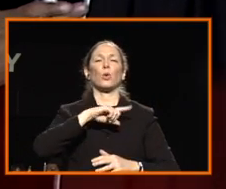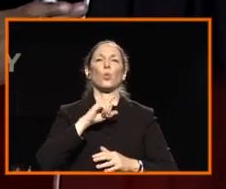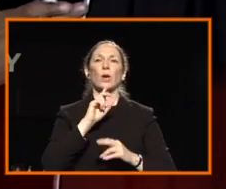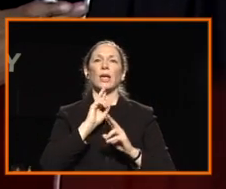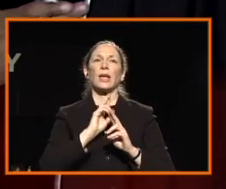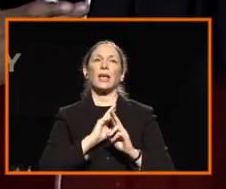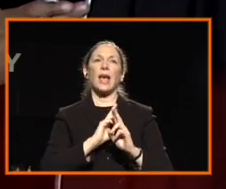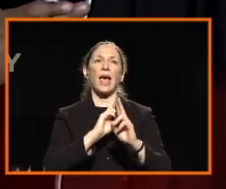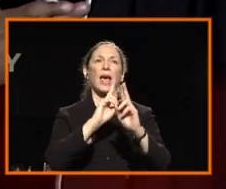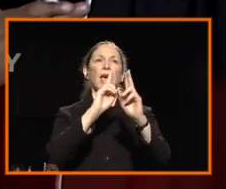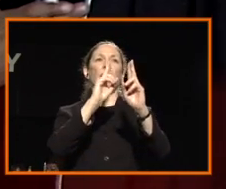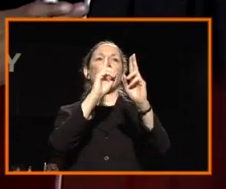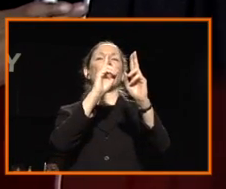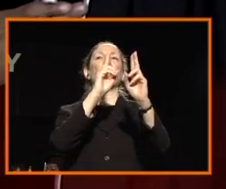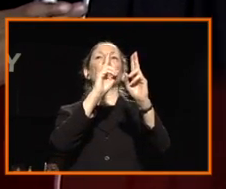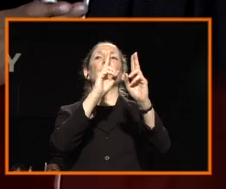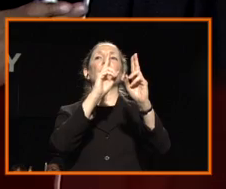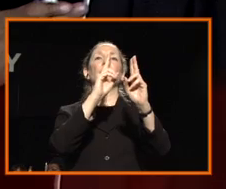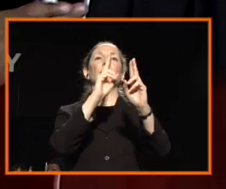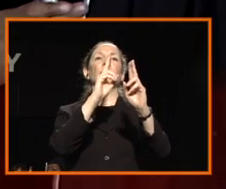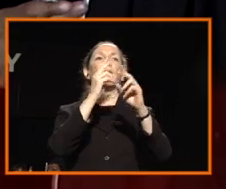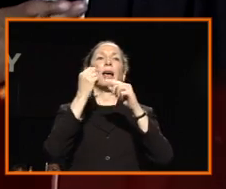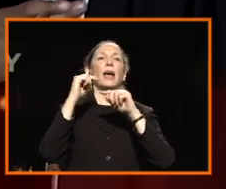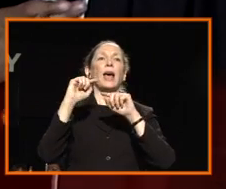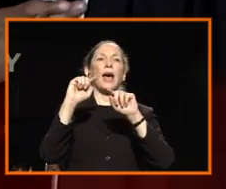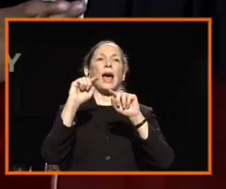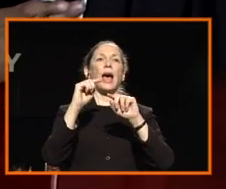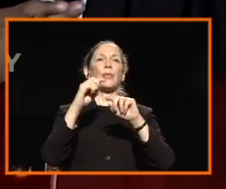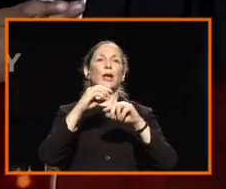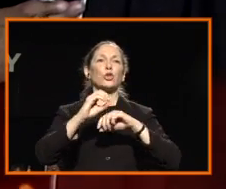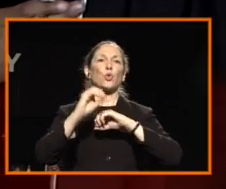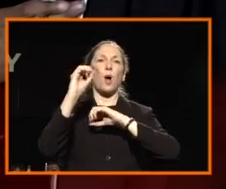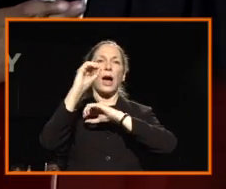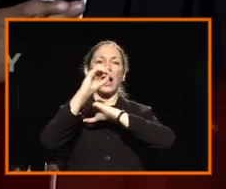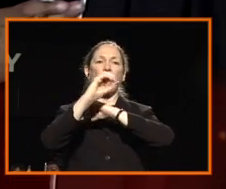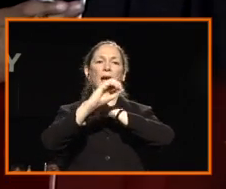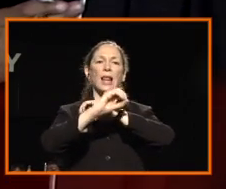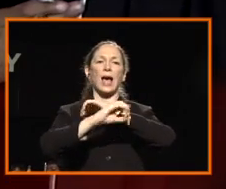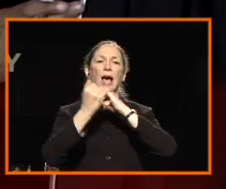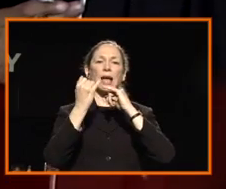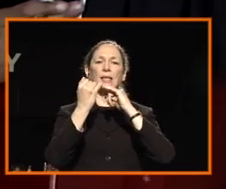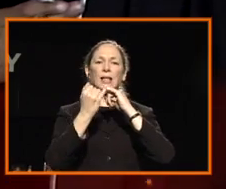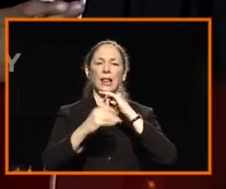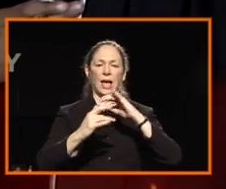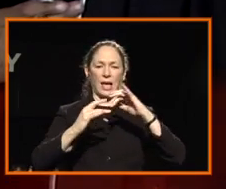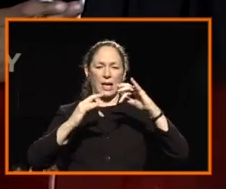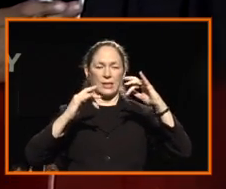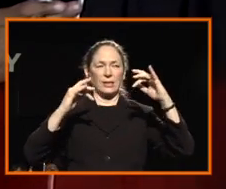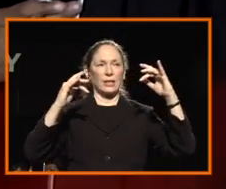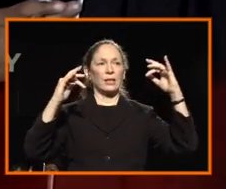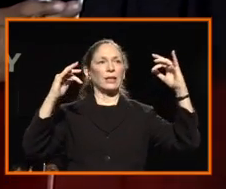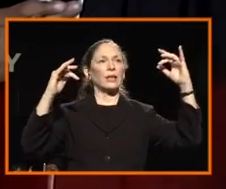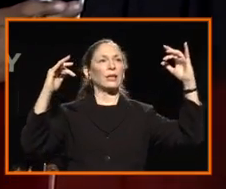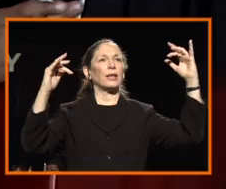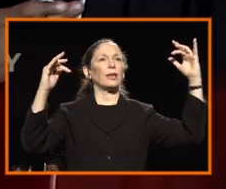proudly we've hailed as the twilight's